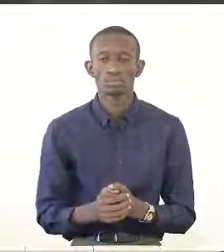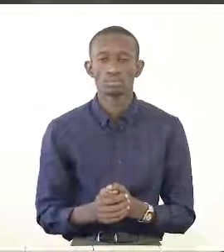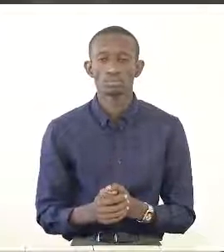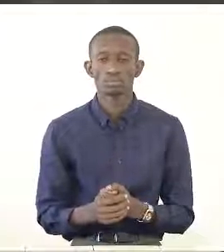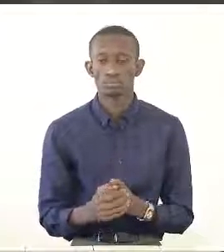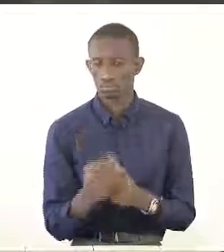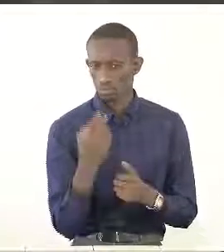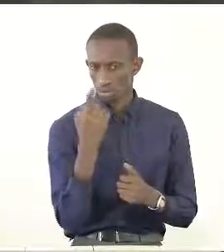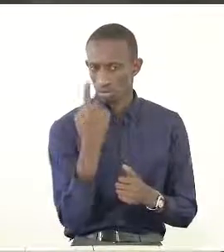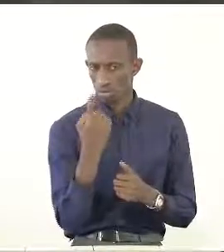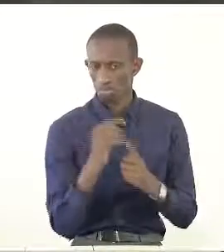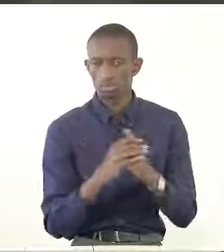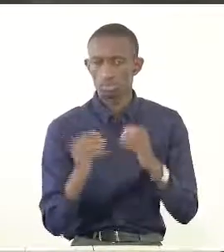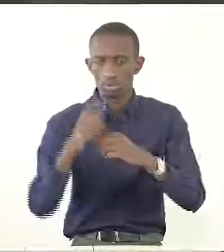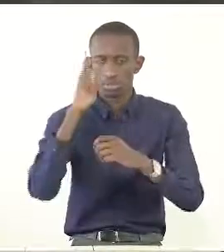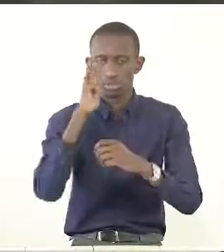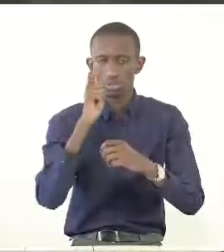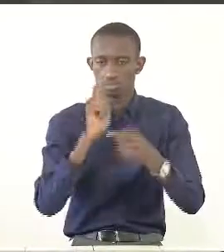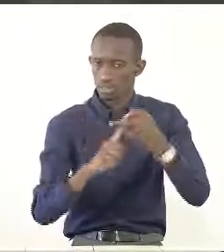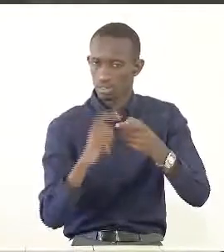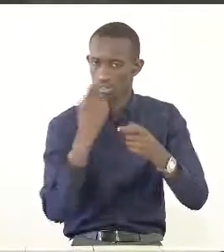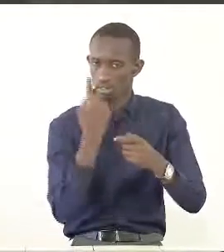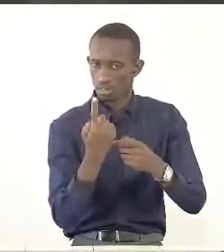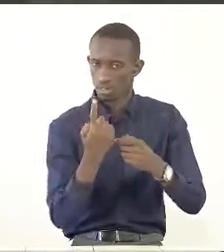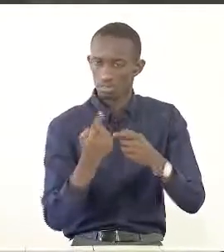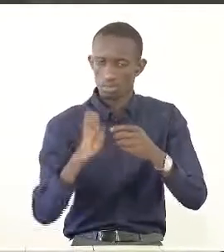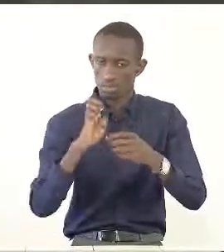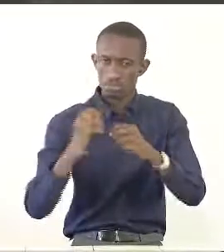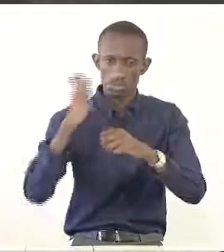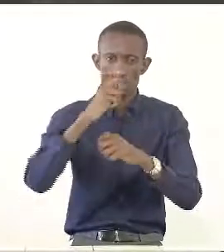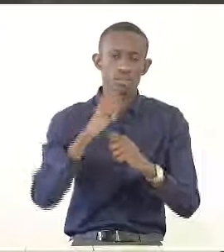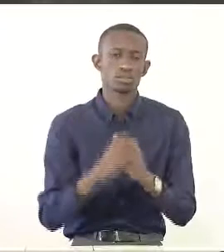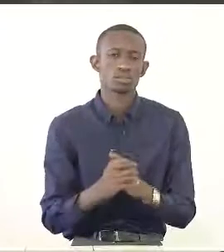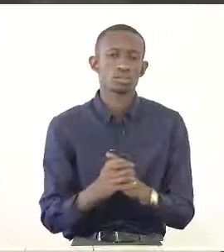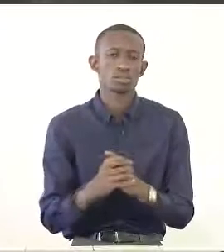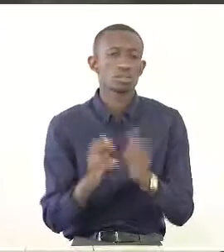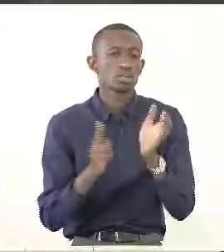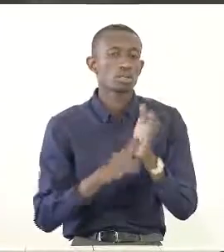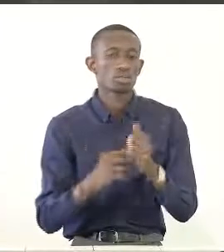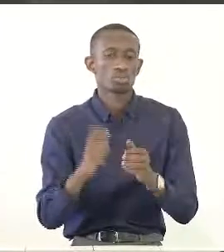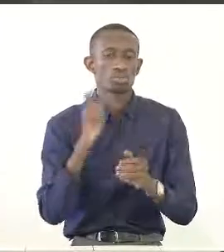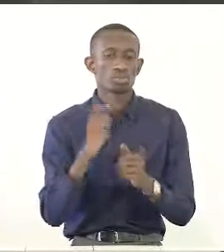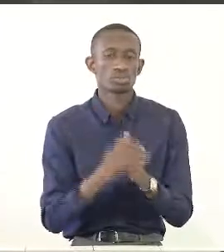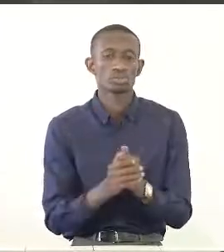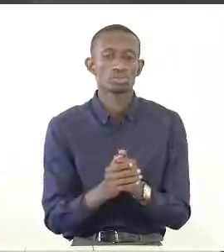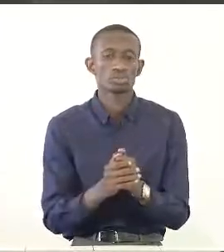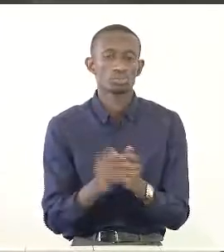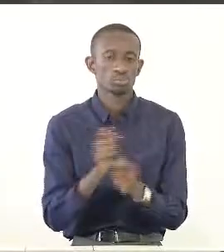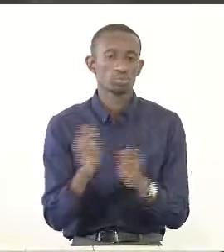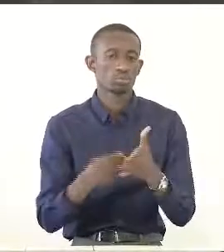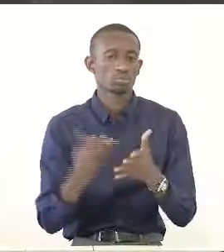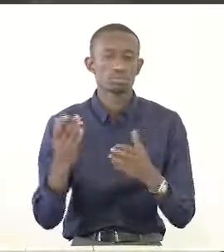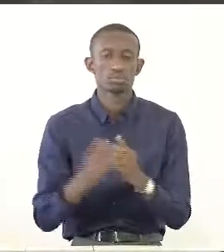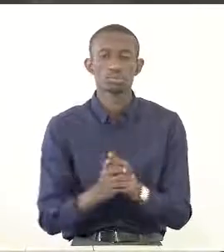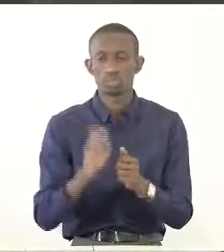1 plus e power x equals z, I can deduce the value of e power x,